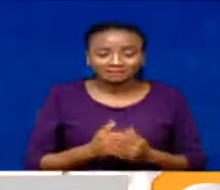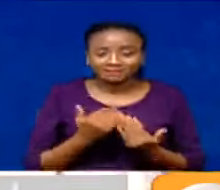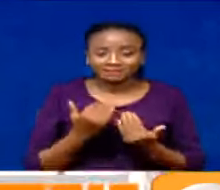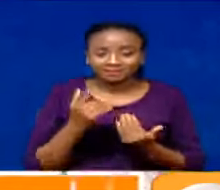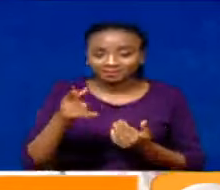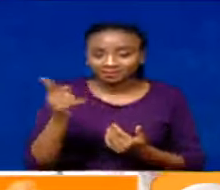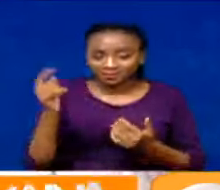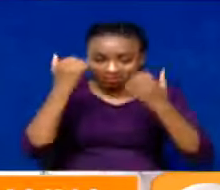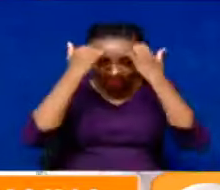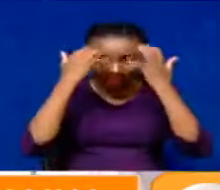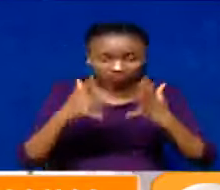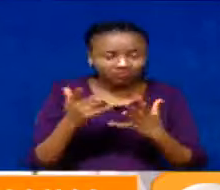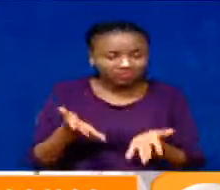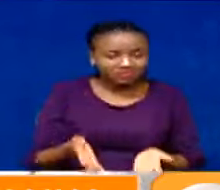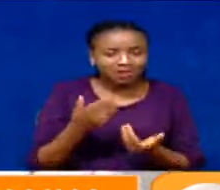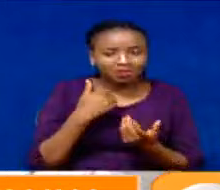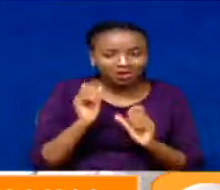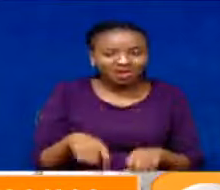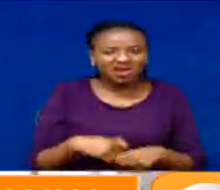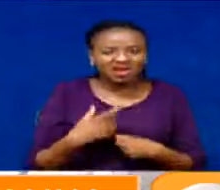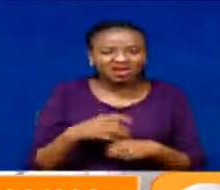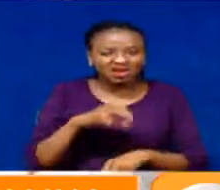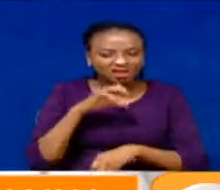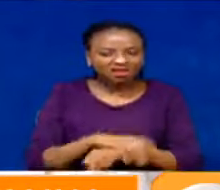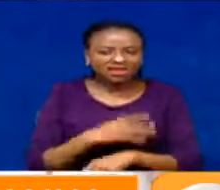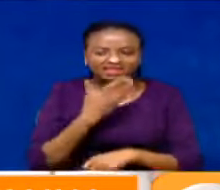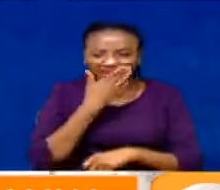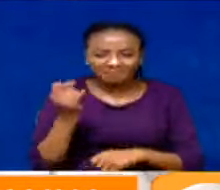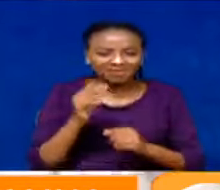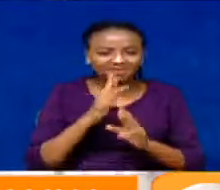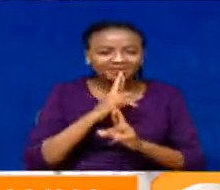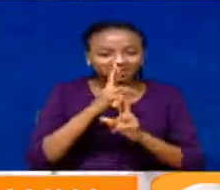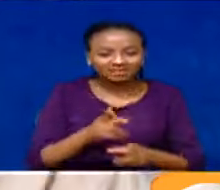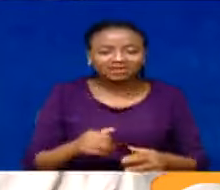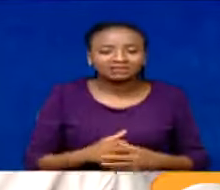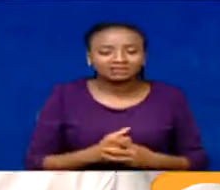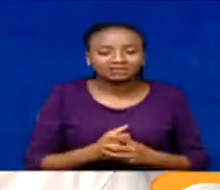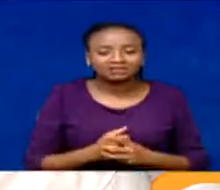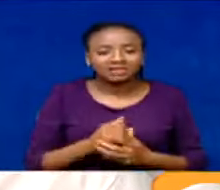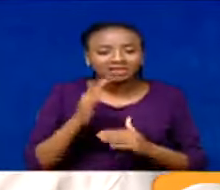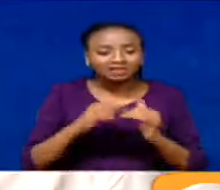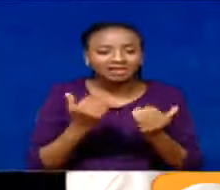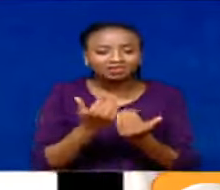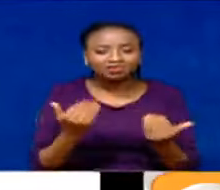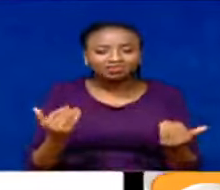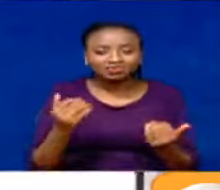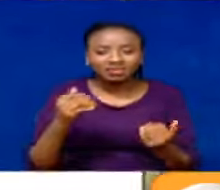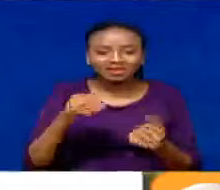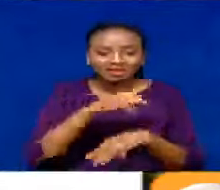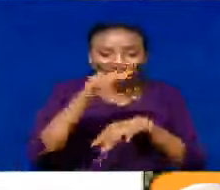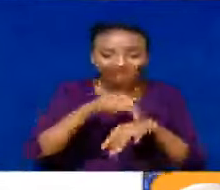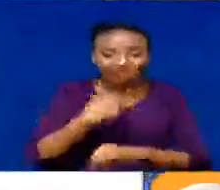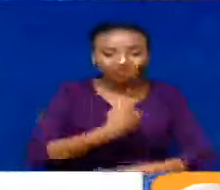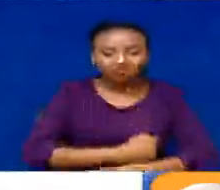schools, they are in a position to get even better results than the students in national schools. Yes. They have been